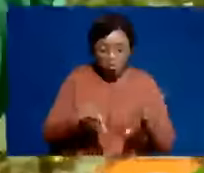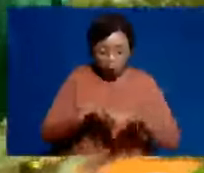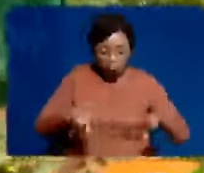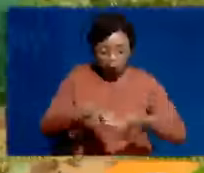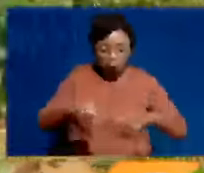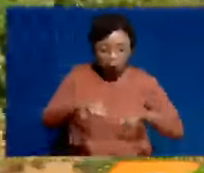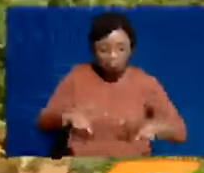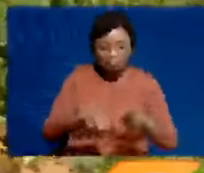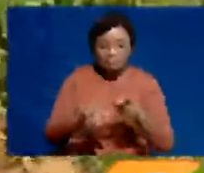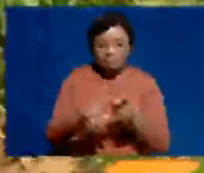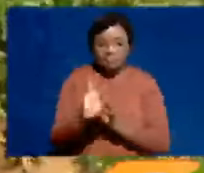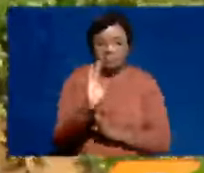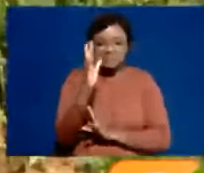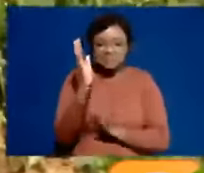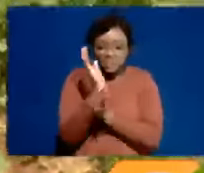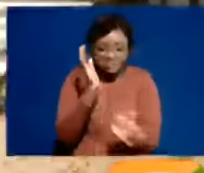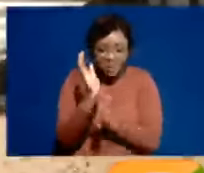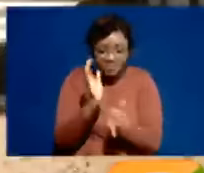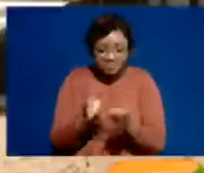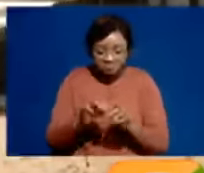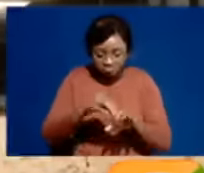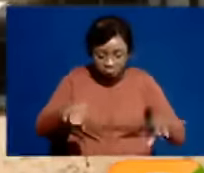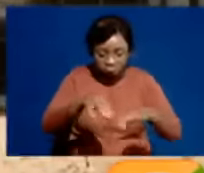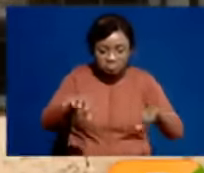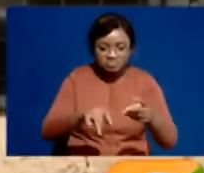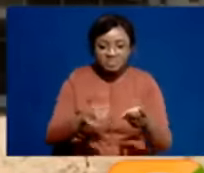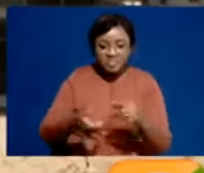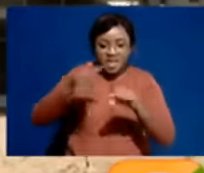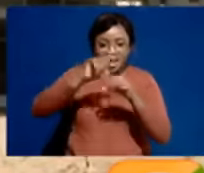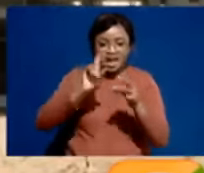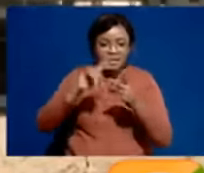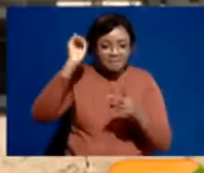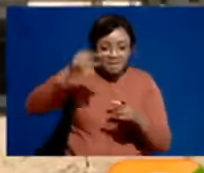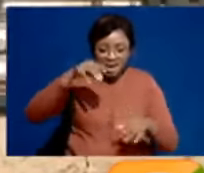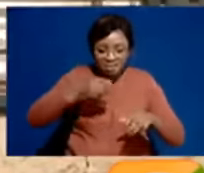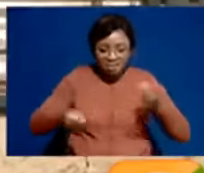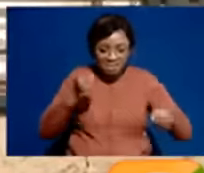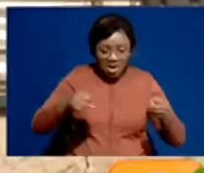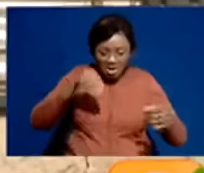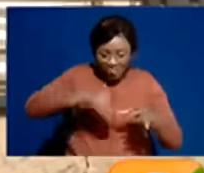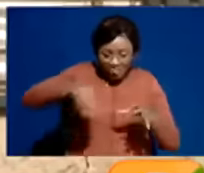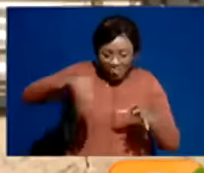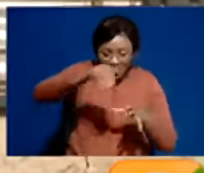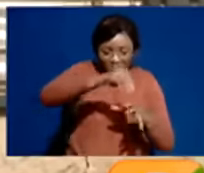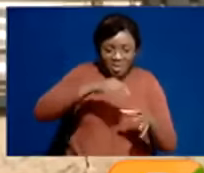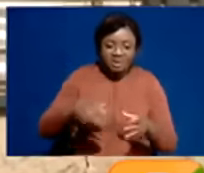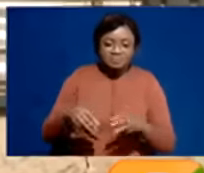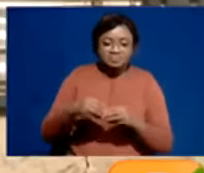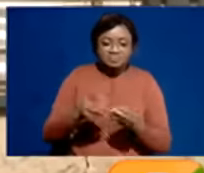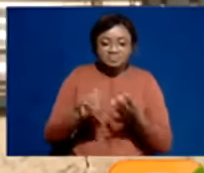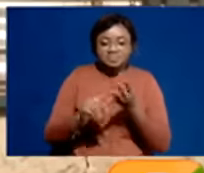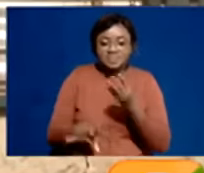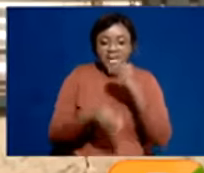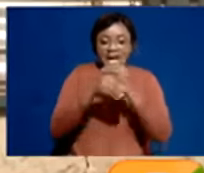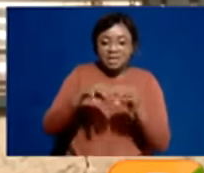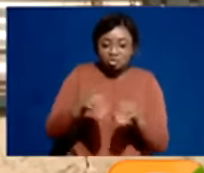some branches, and then there is charcoal that you use on the ground and soil.